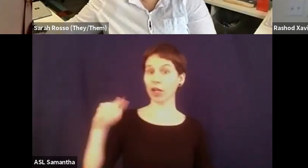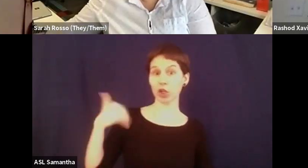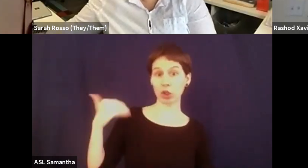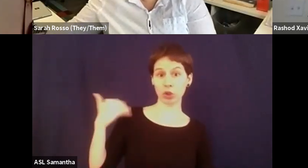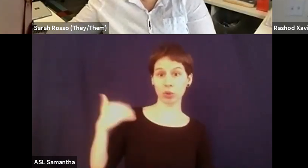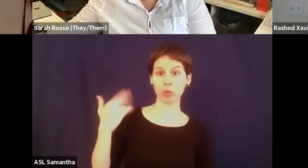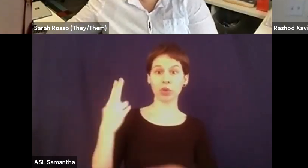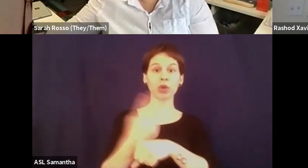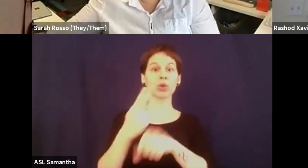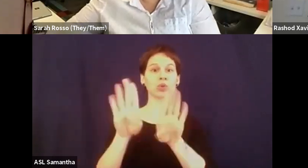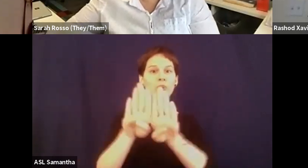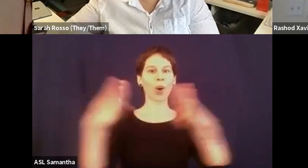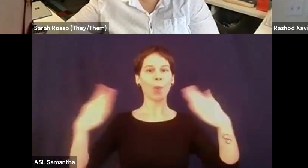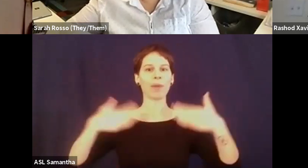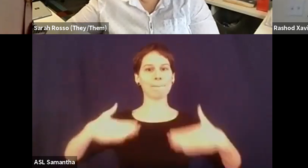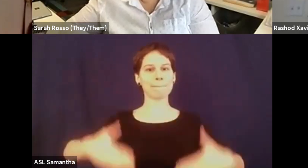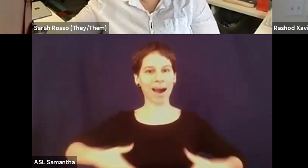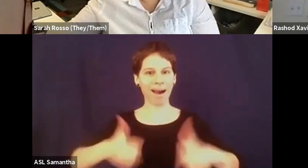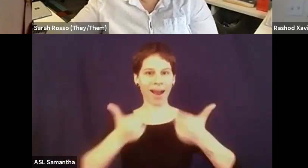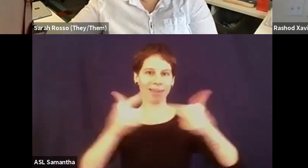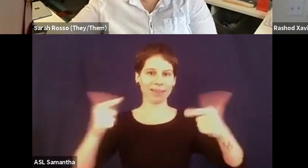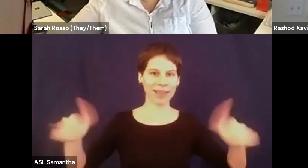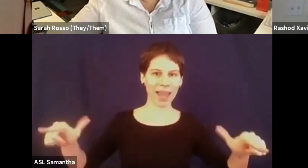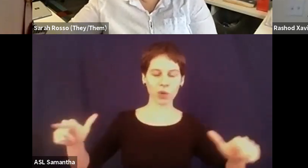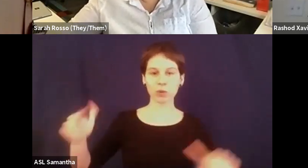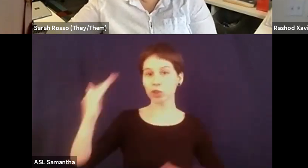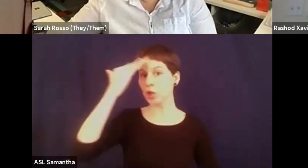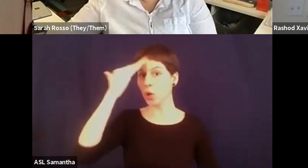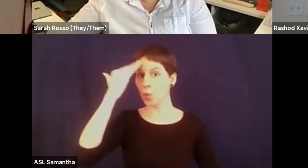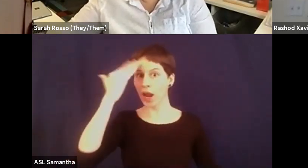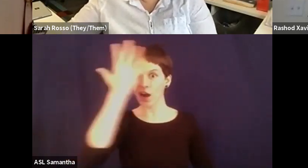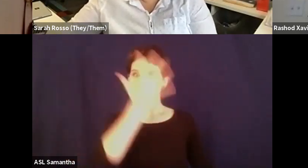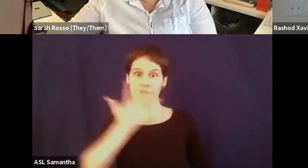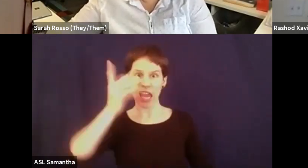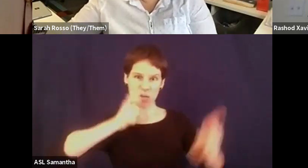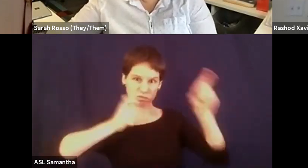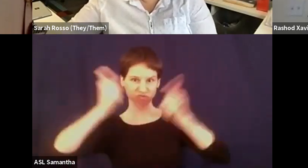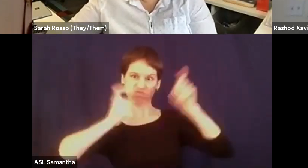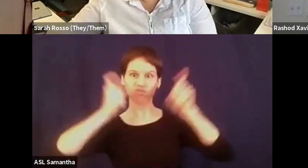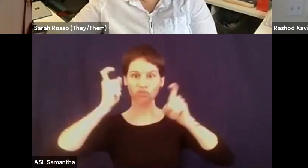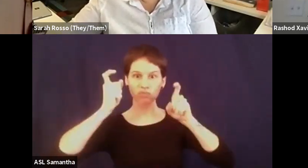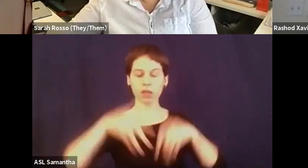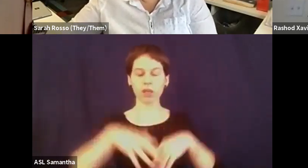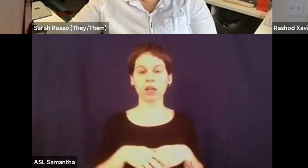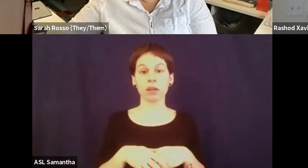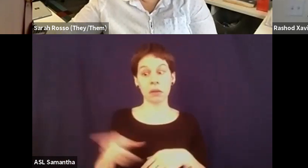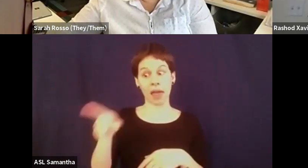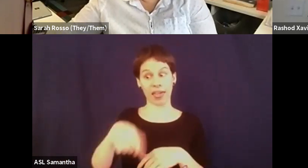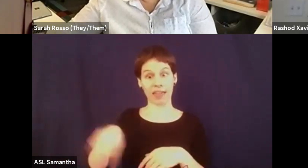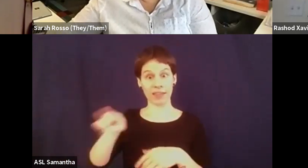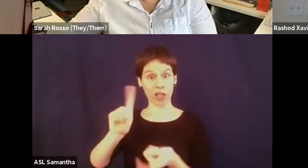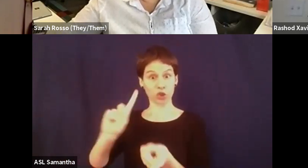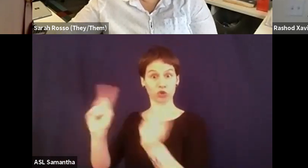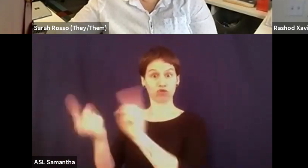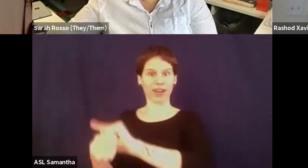open body language. You need to be aware of the types of faces that you're making, you know, because they can be translated to a type